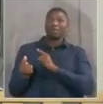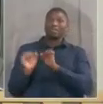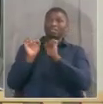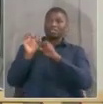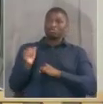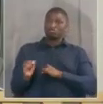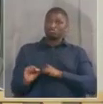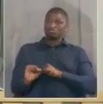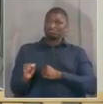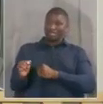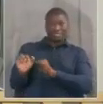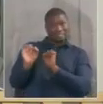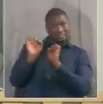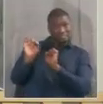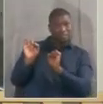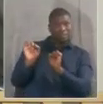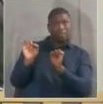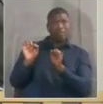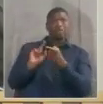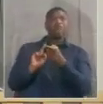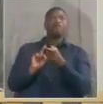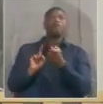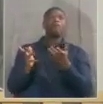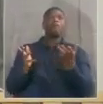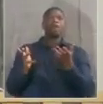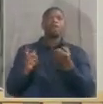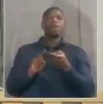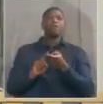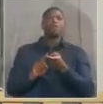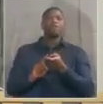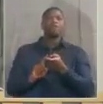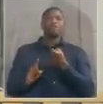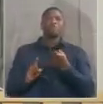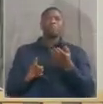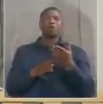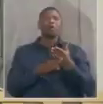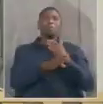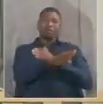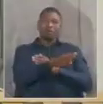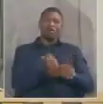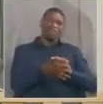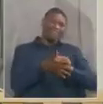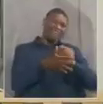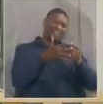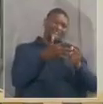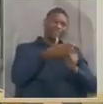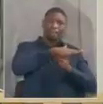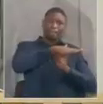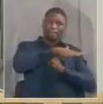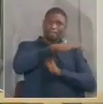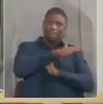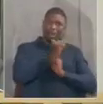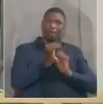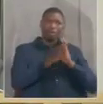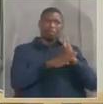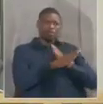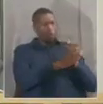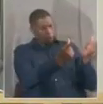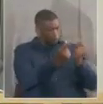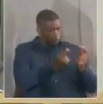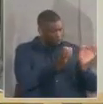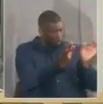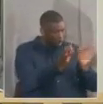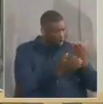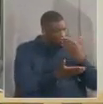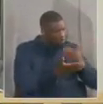strategy was emanating from the tried and tested 5-pillar approach that has been